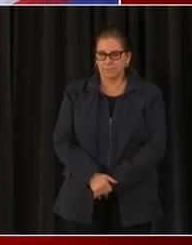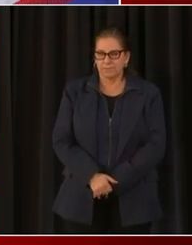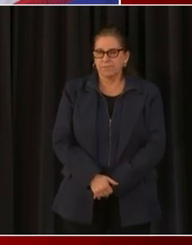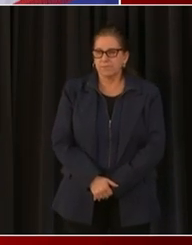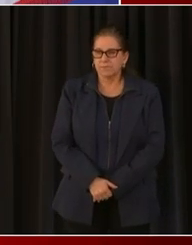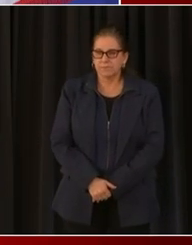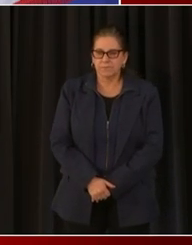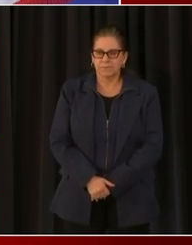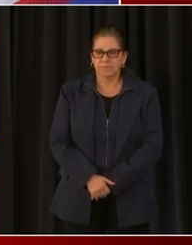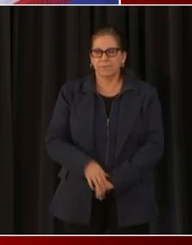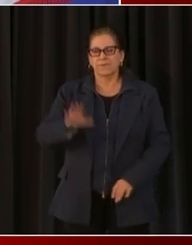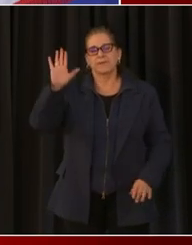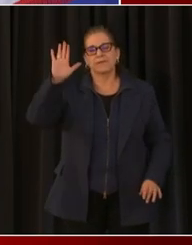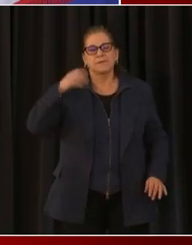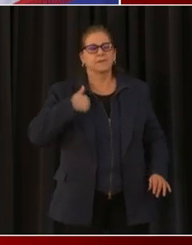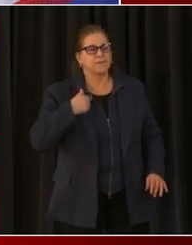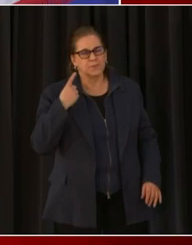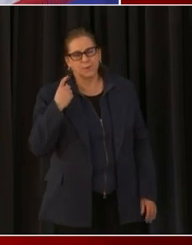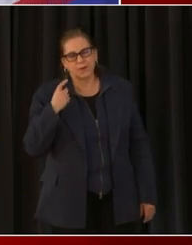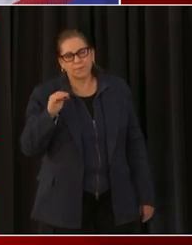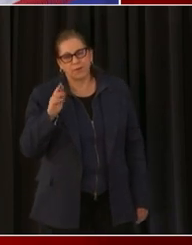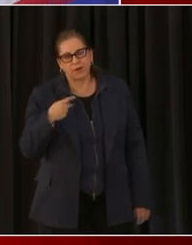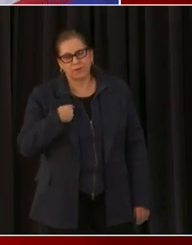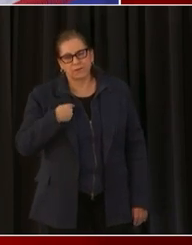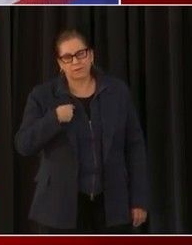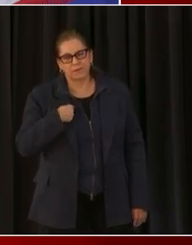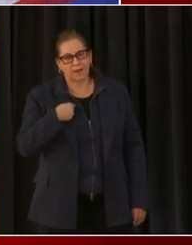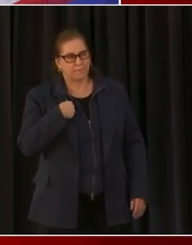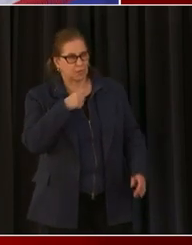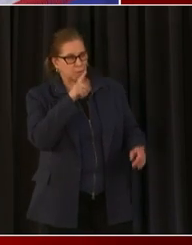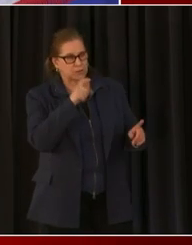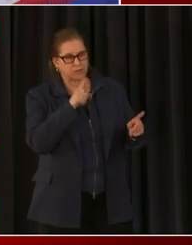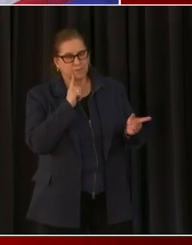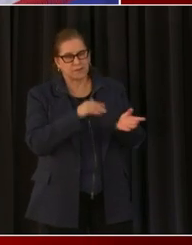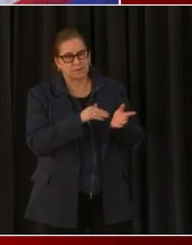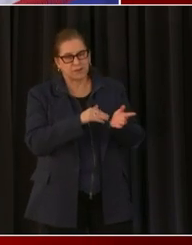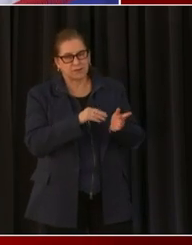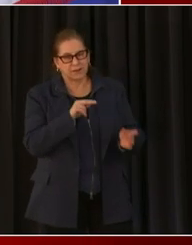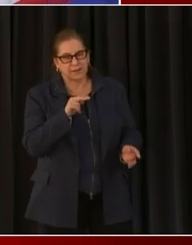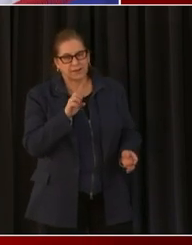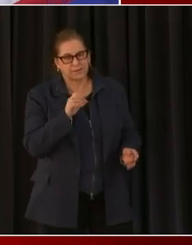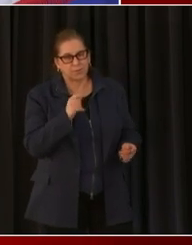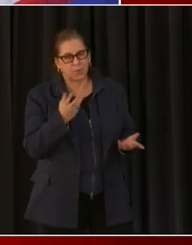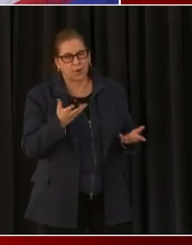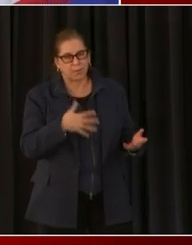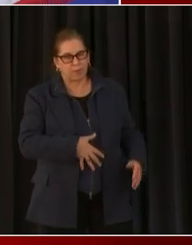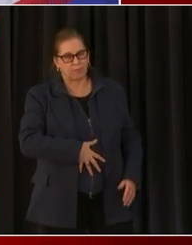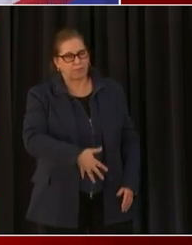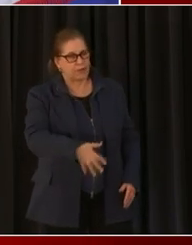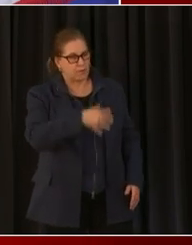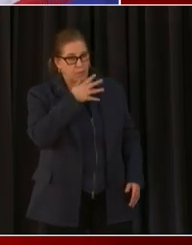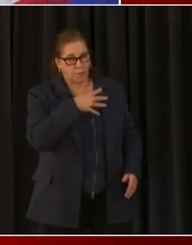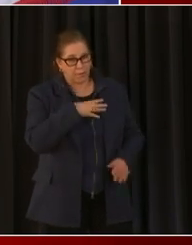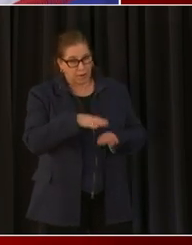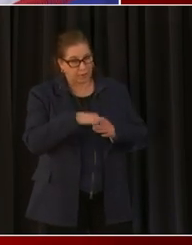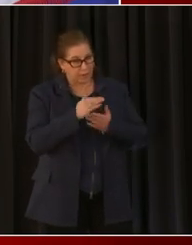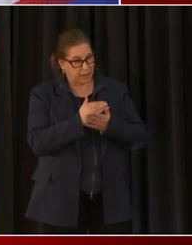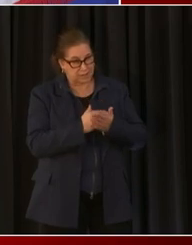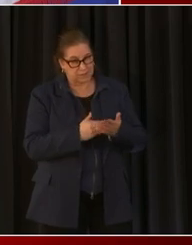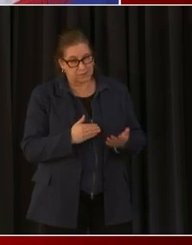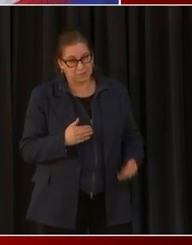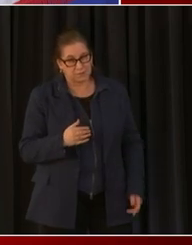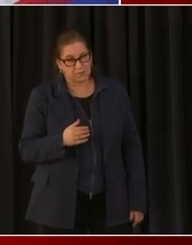Yes. Yeah, just one for the doctor, one for you, Mayor. Dr. Nesbitt, pregnant women are on the list now. Can you talk